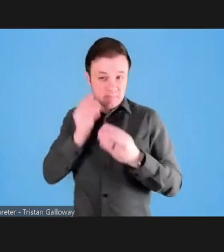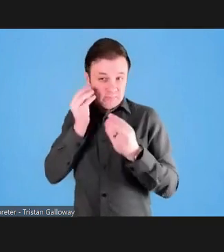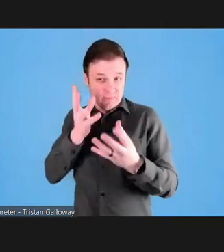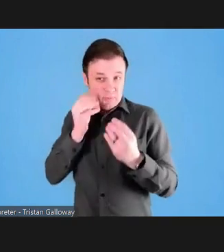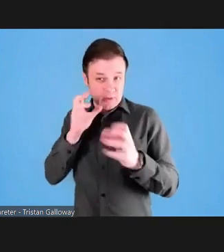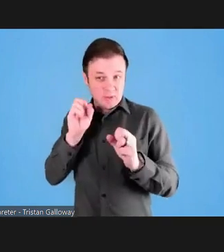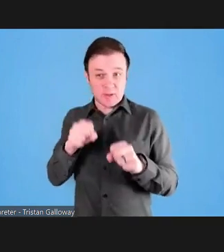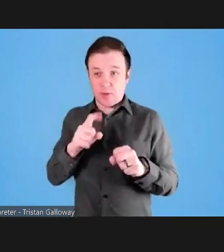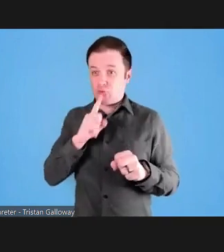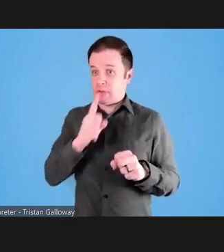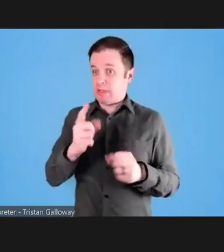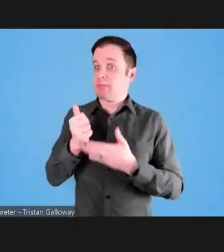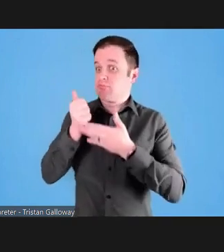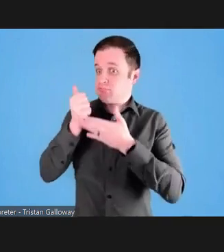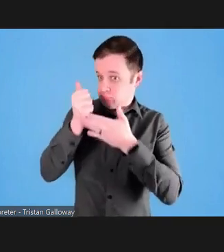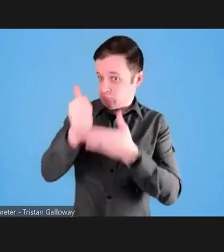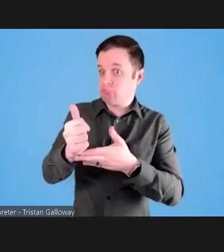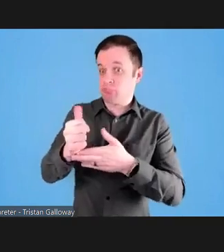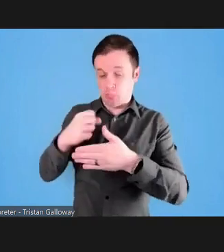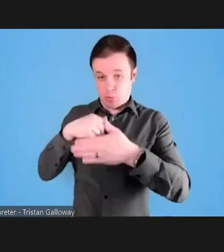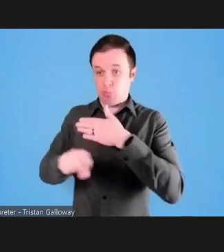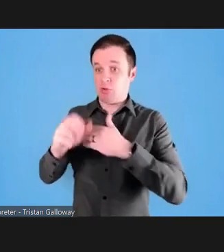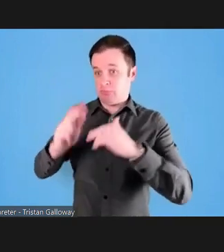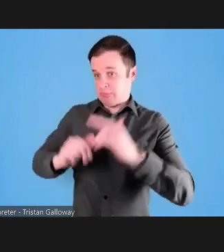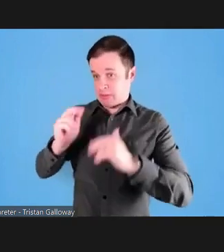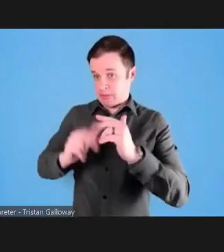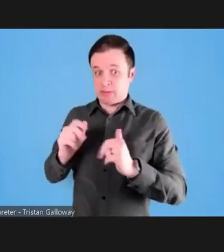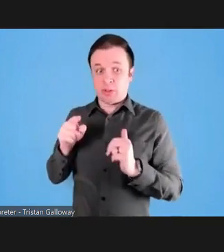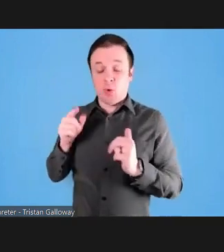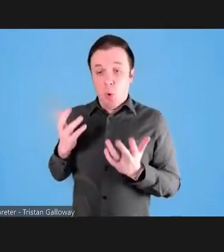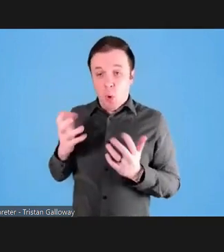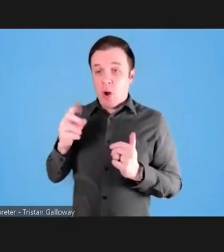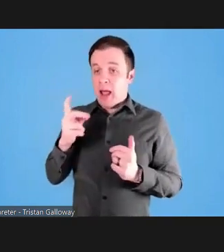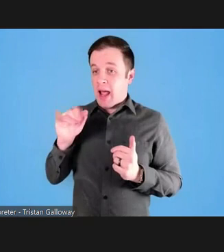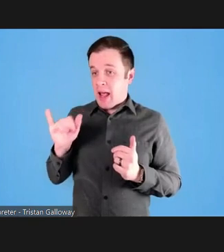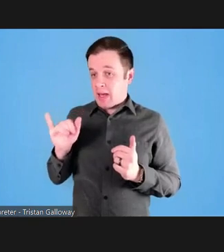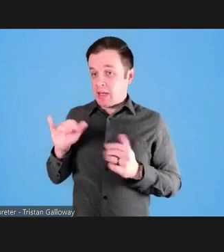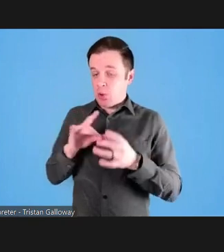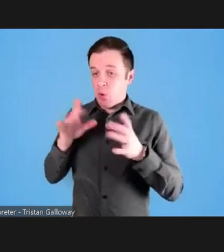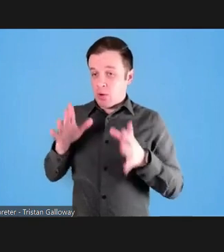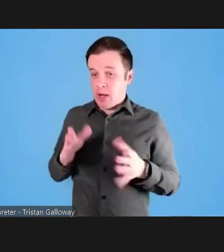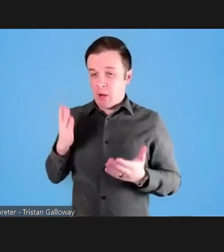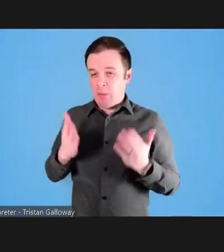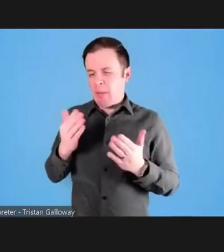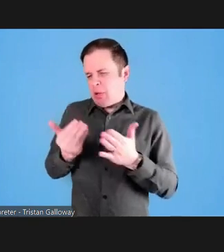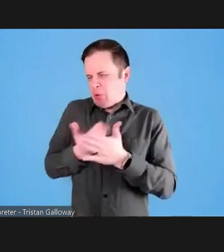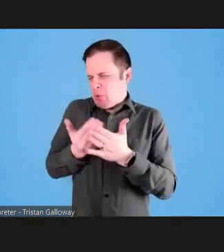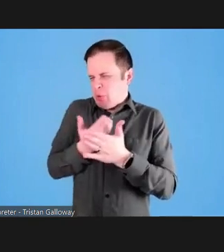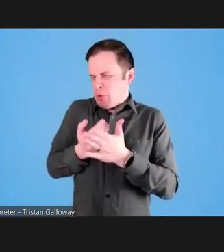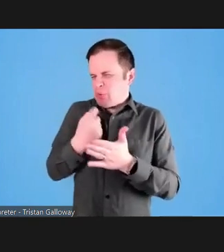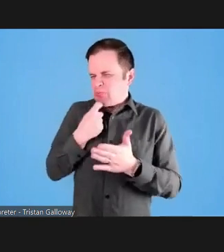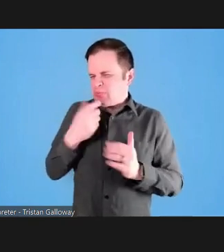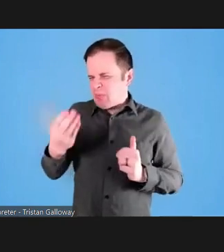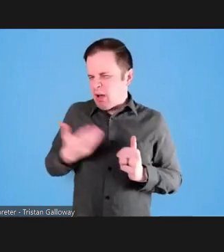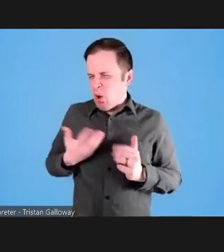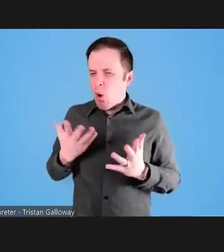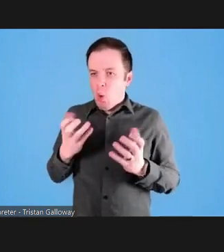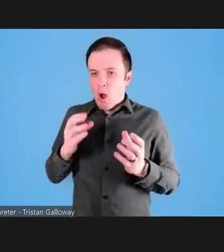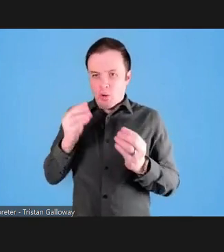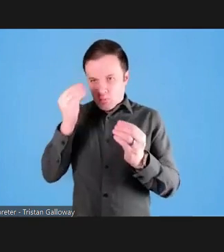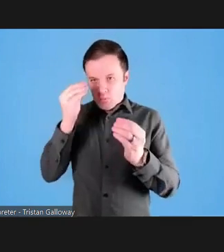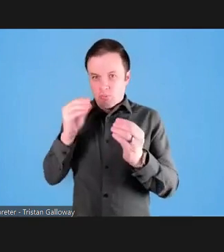can highly benefit the birth facility or the EHDI coordinator who may be new or want to learn more about the standard of